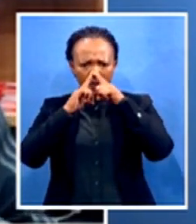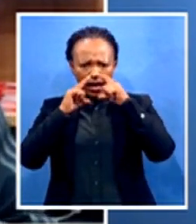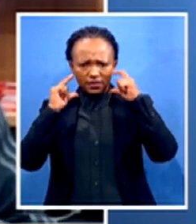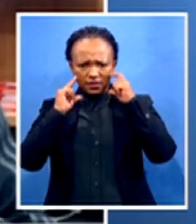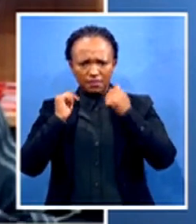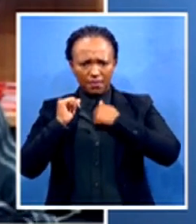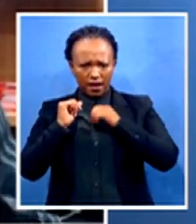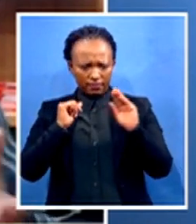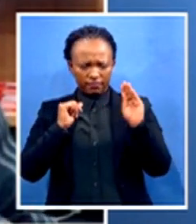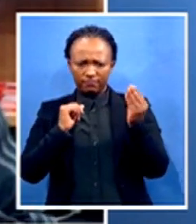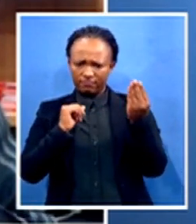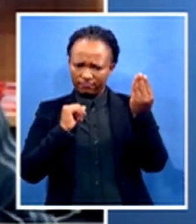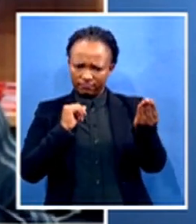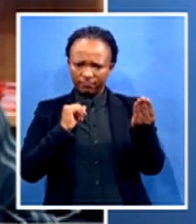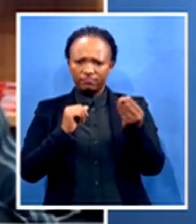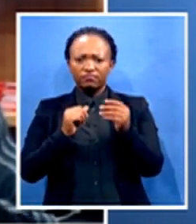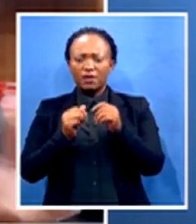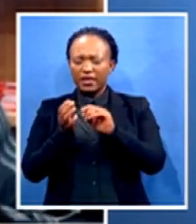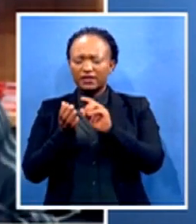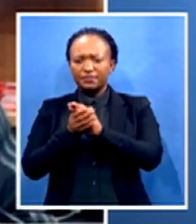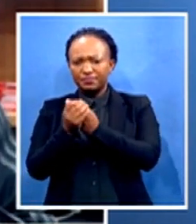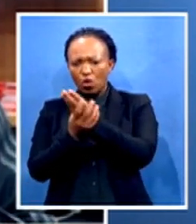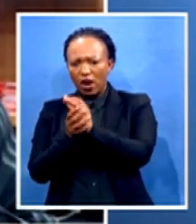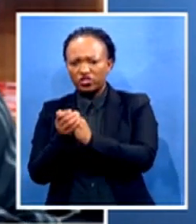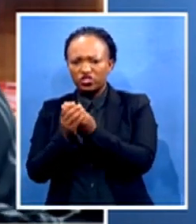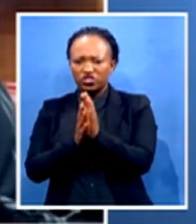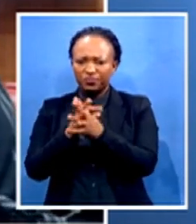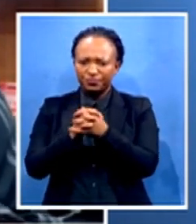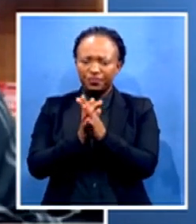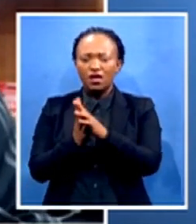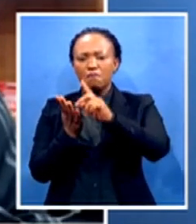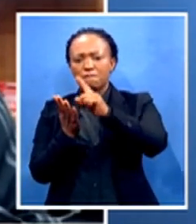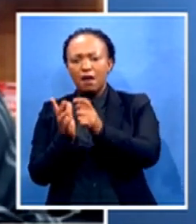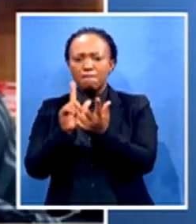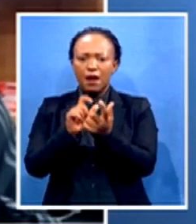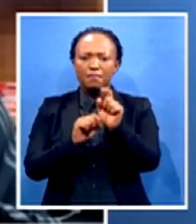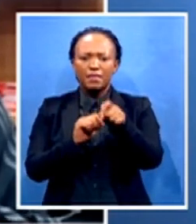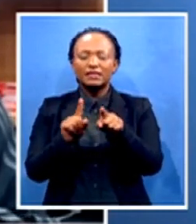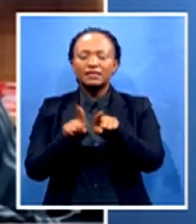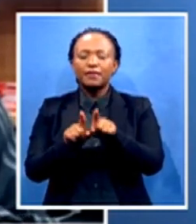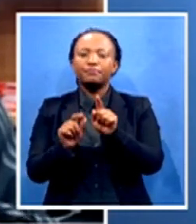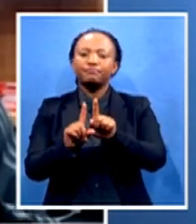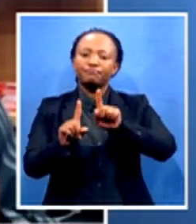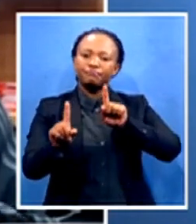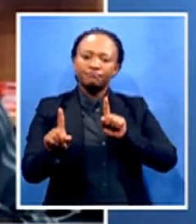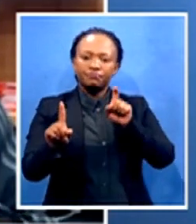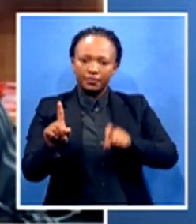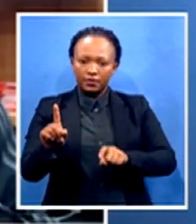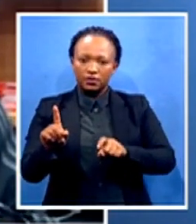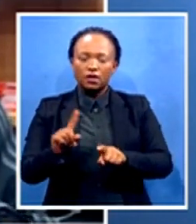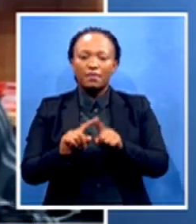hands and sanitize and keep a social distance. But with supporters, you must understand it's a game of